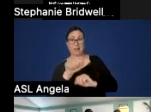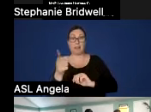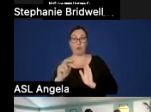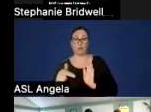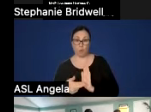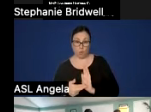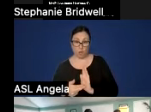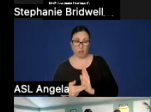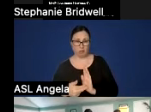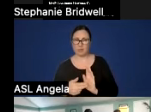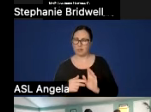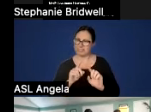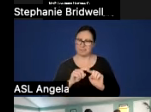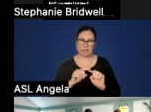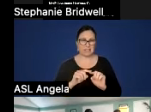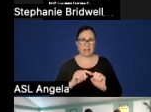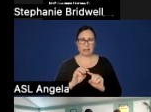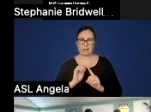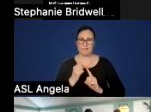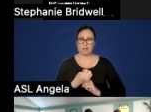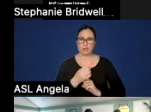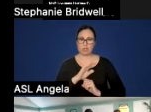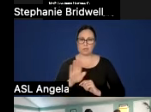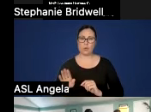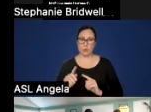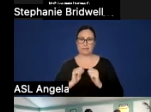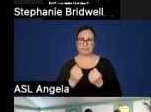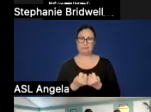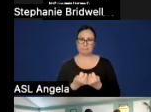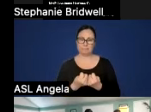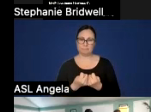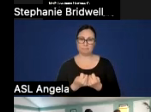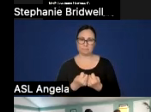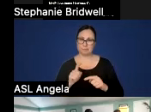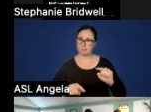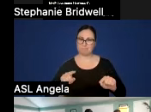the evolution of your team, even, which we're going to talk about. Next slide.